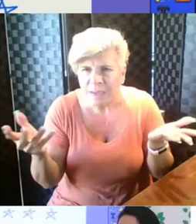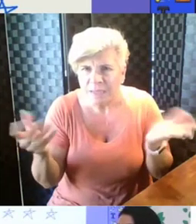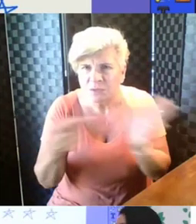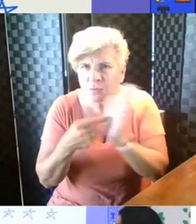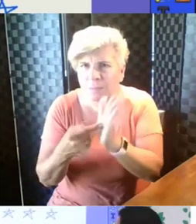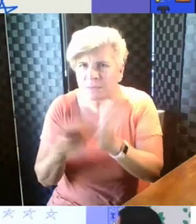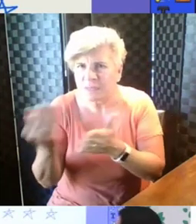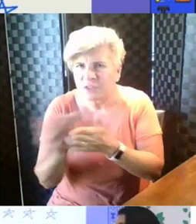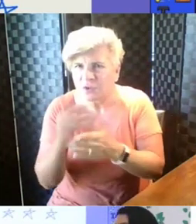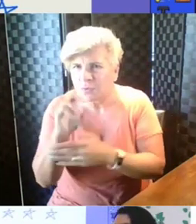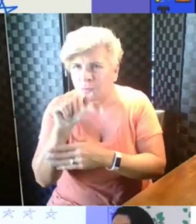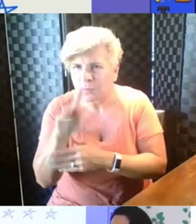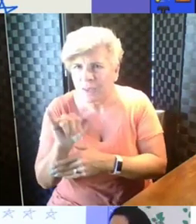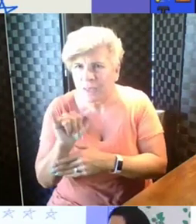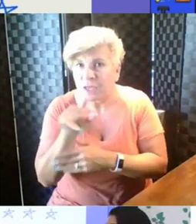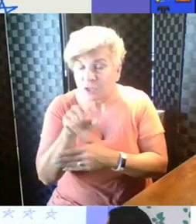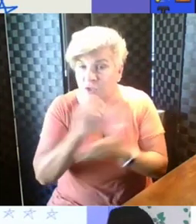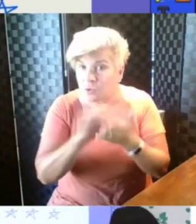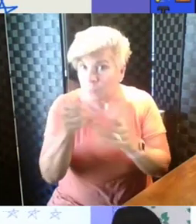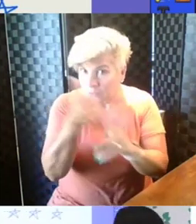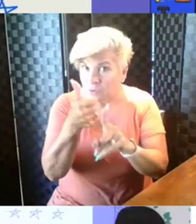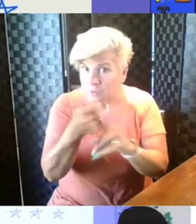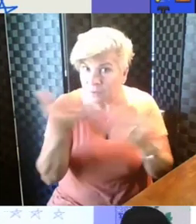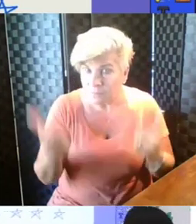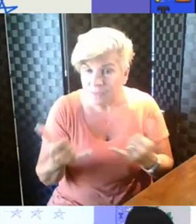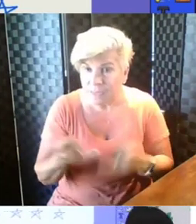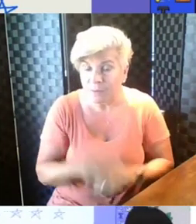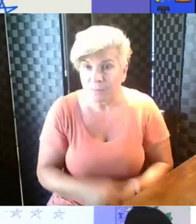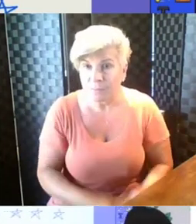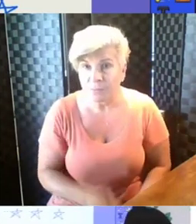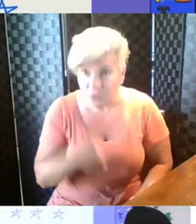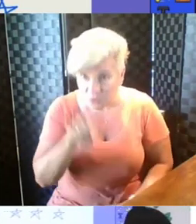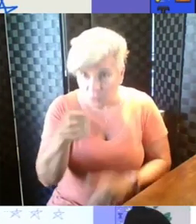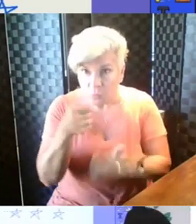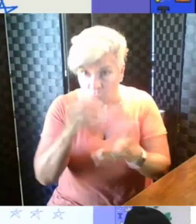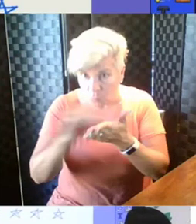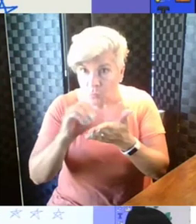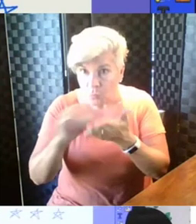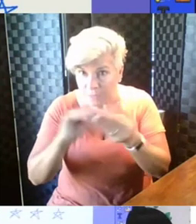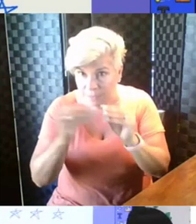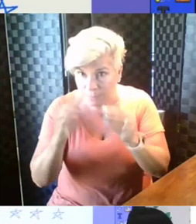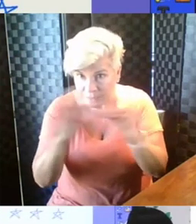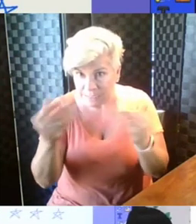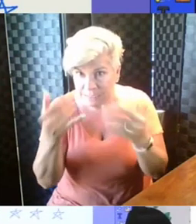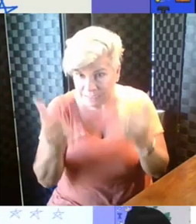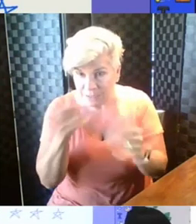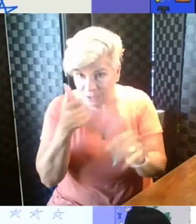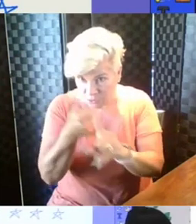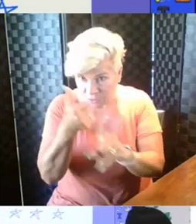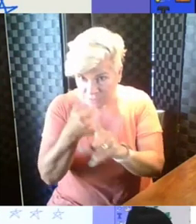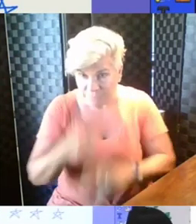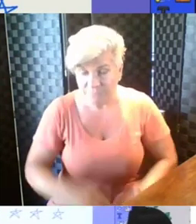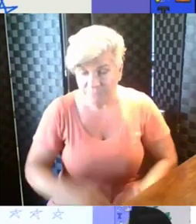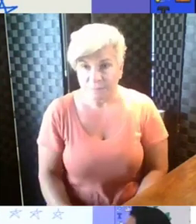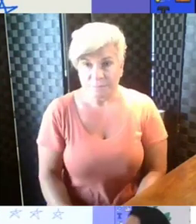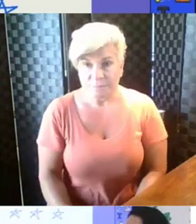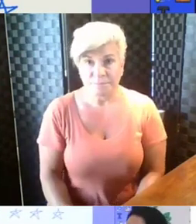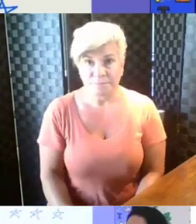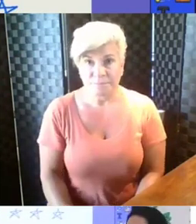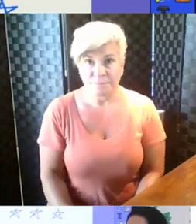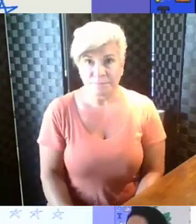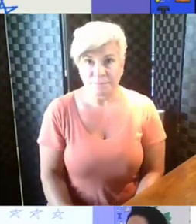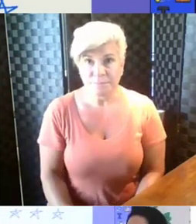be? Go ahead and see if you can't write that down, figure it out. What would the equation be that would match our new